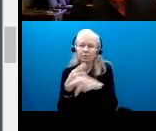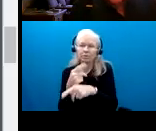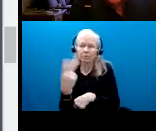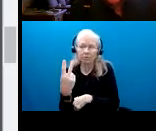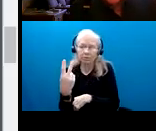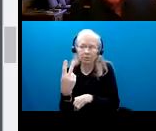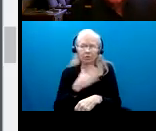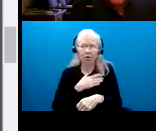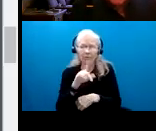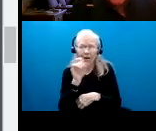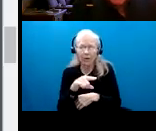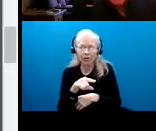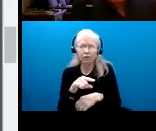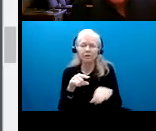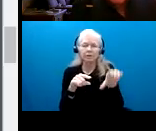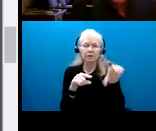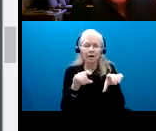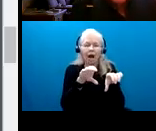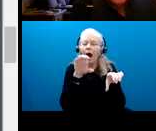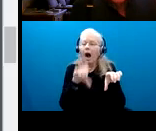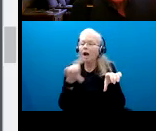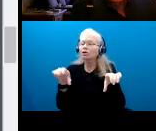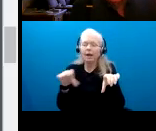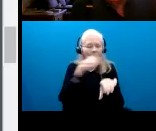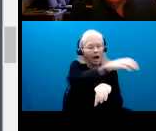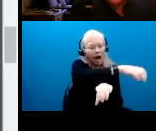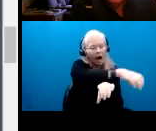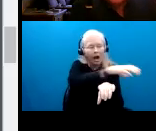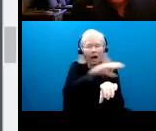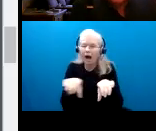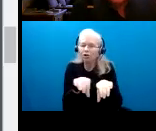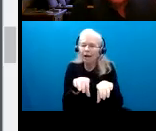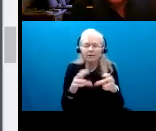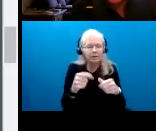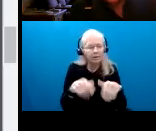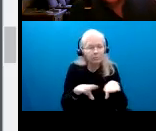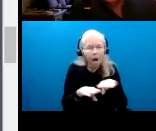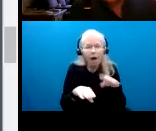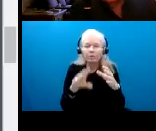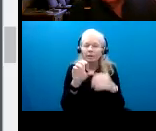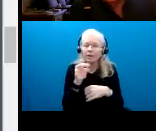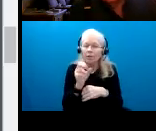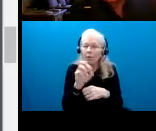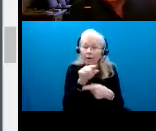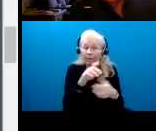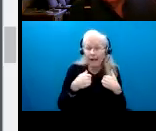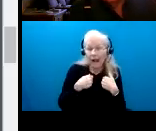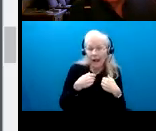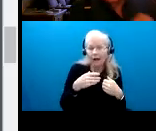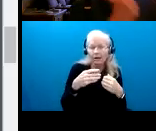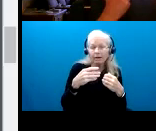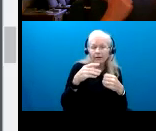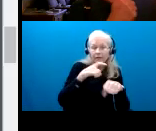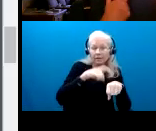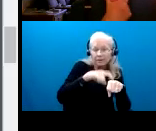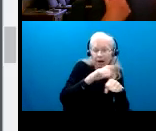adjacent property owners have as much opportunity for comment under a type 1 review.